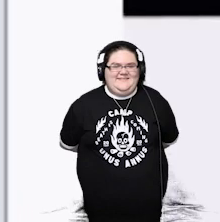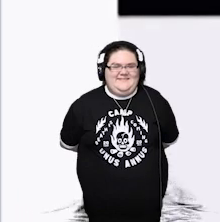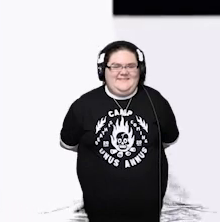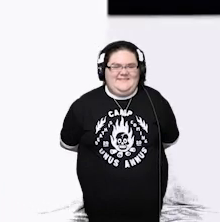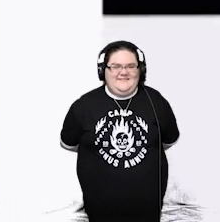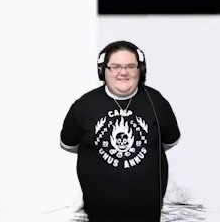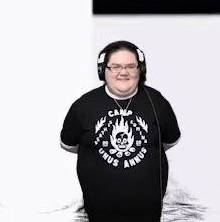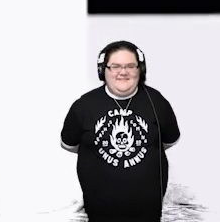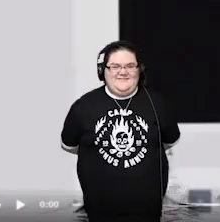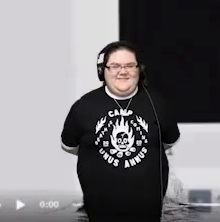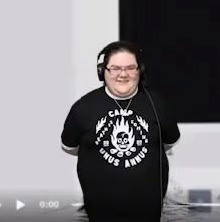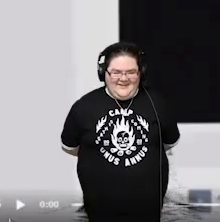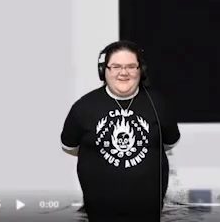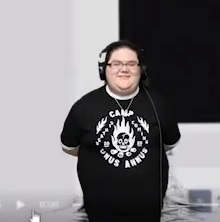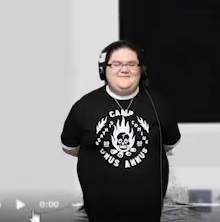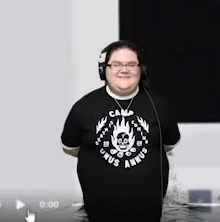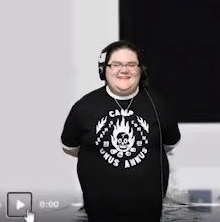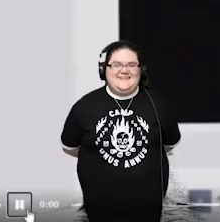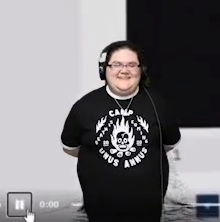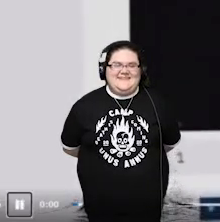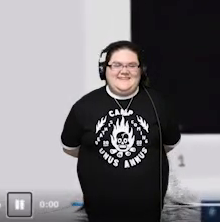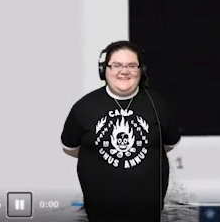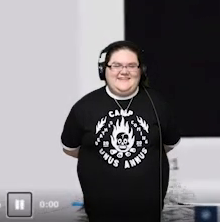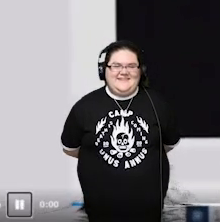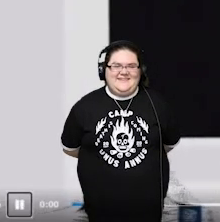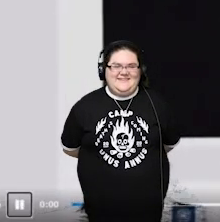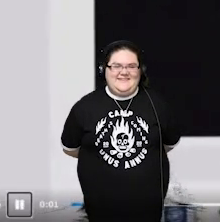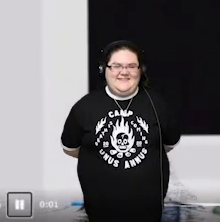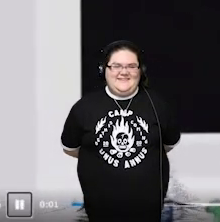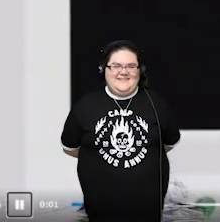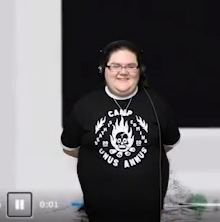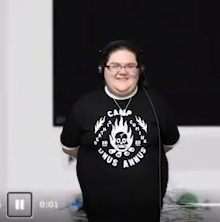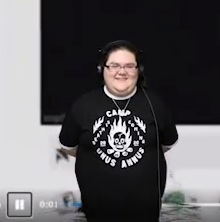But ladies and gentlemen, we got him. They're going to be